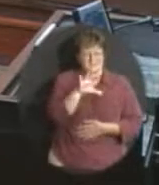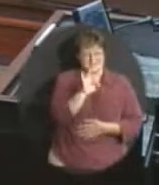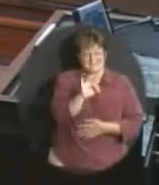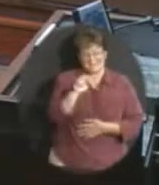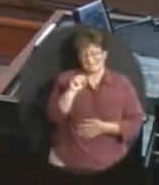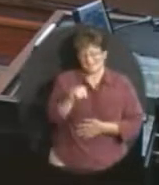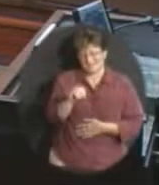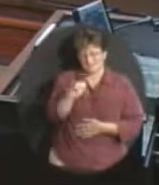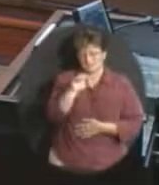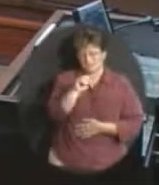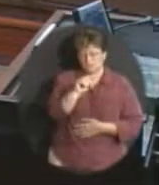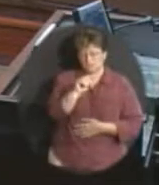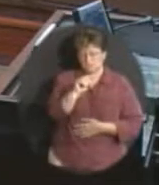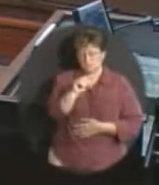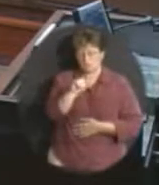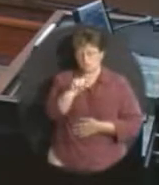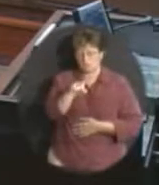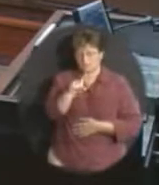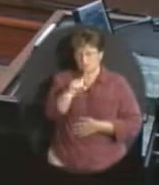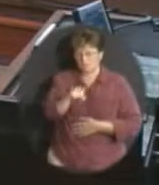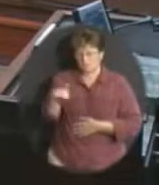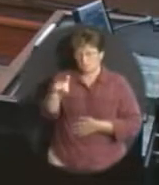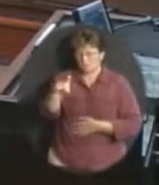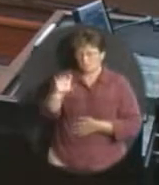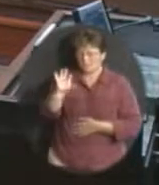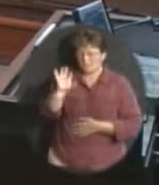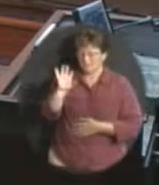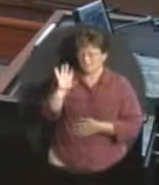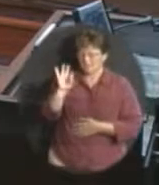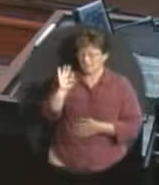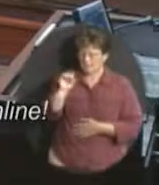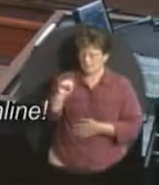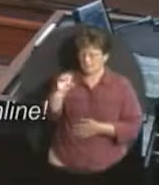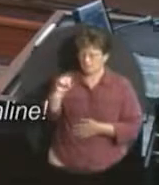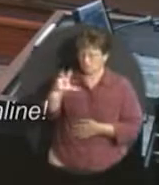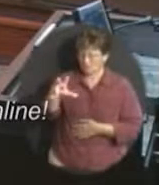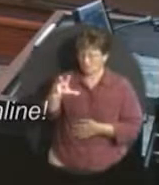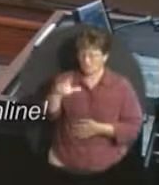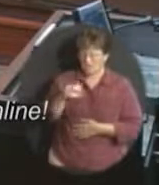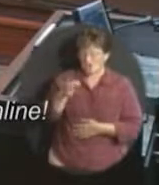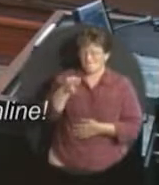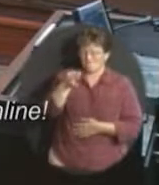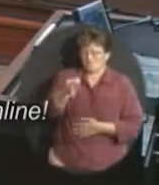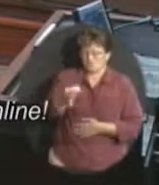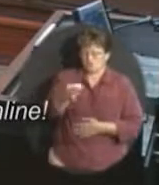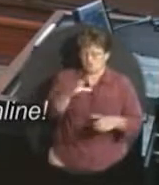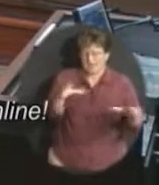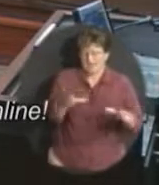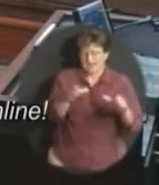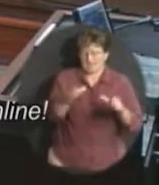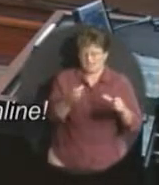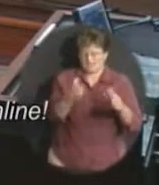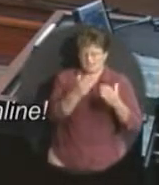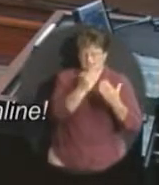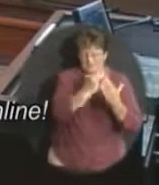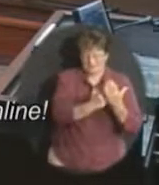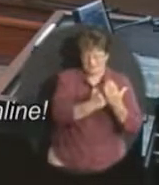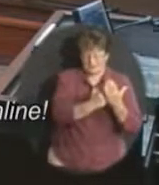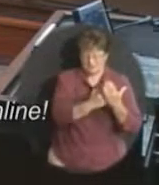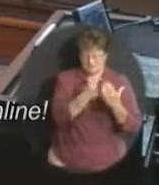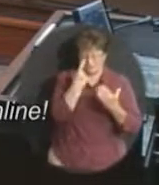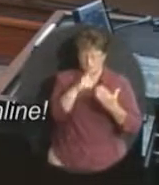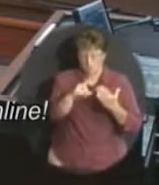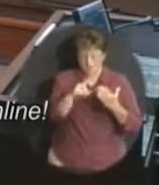9.01 through 9.05, our future action items include an architectural engineering request for proposal for elementary